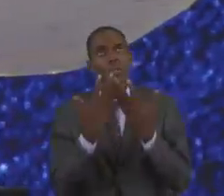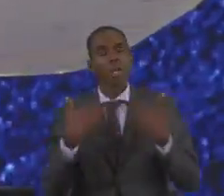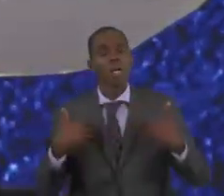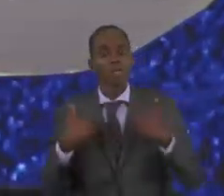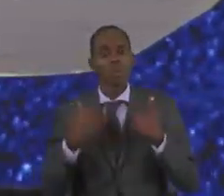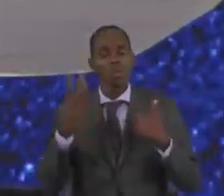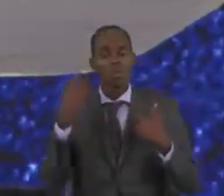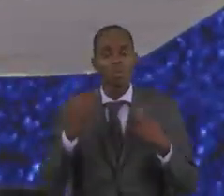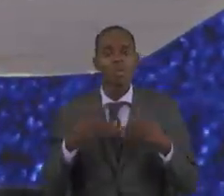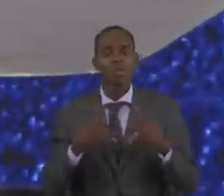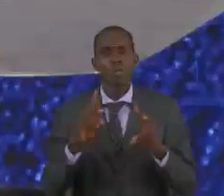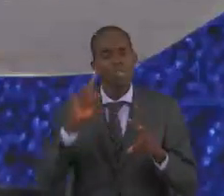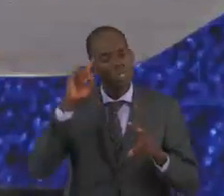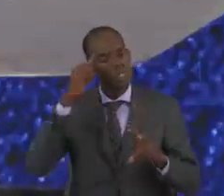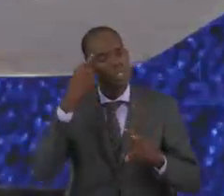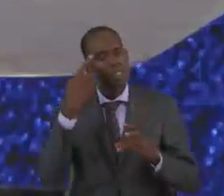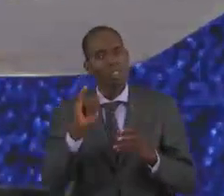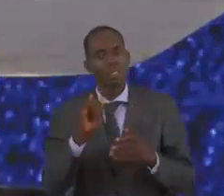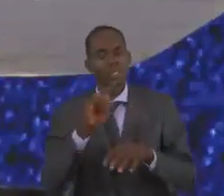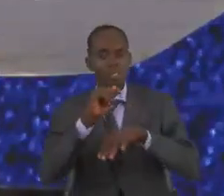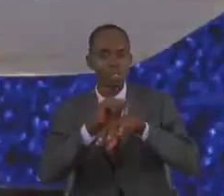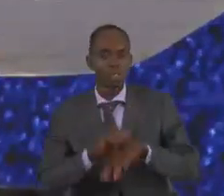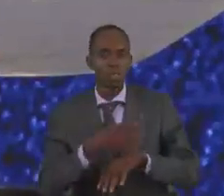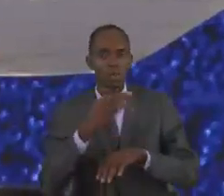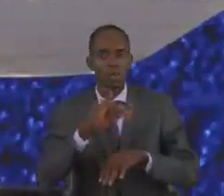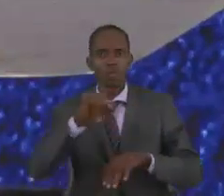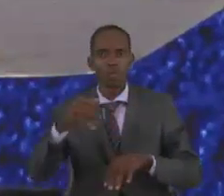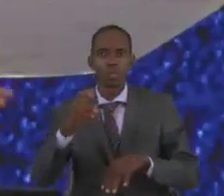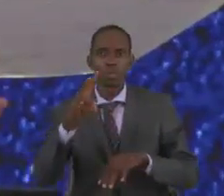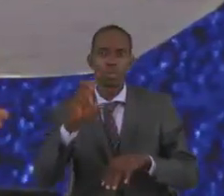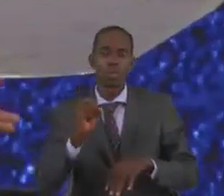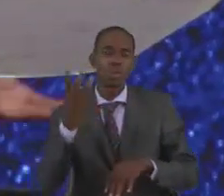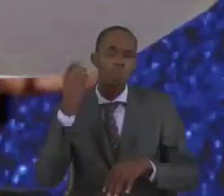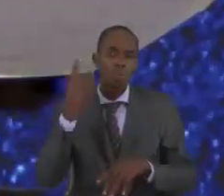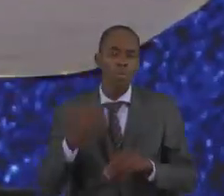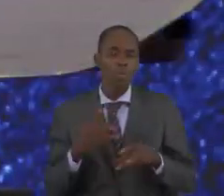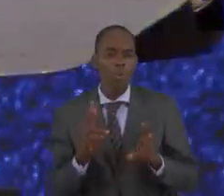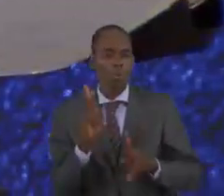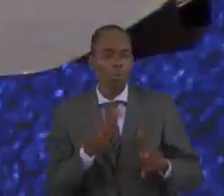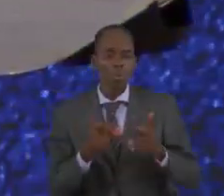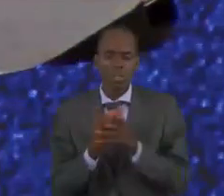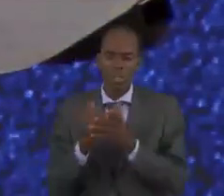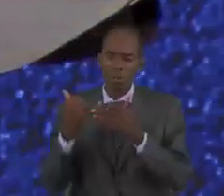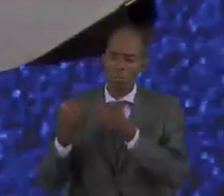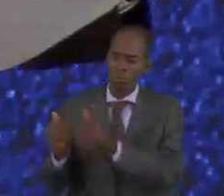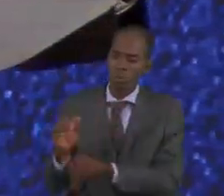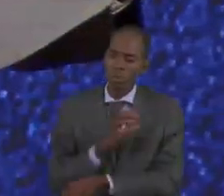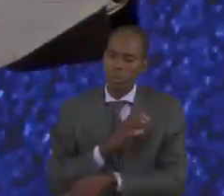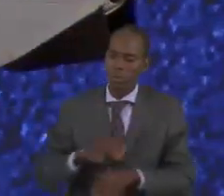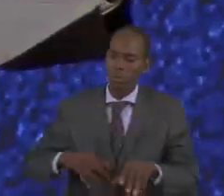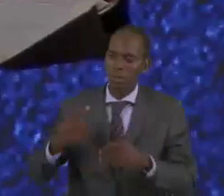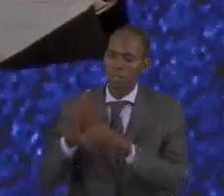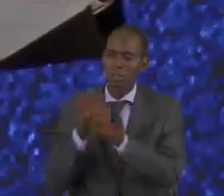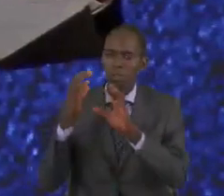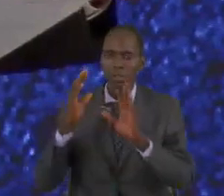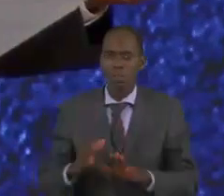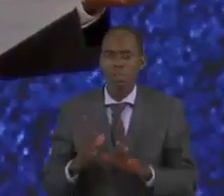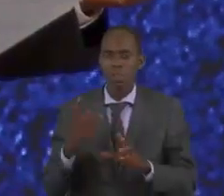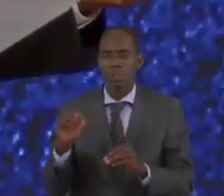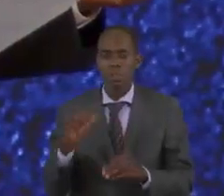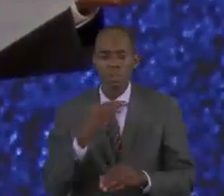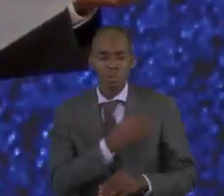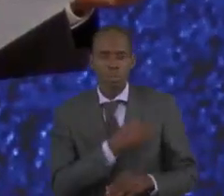tradition of the Jews was the way. And so the people that followed Christ, the Savior, the